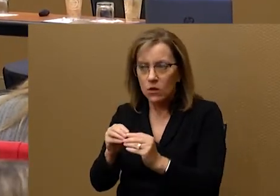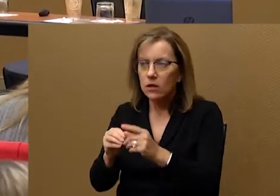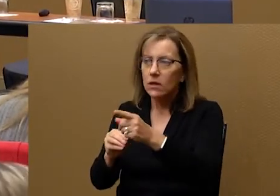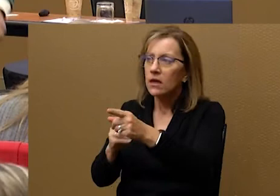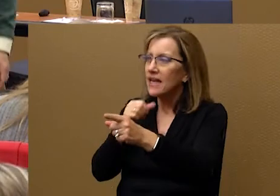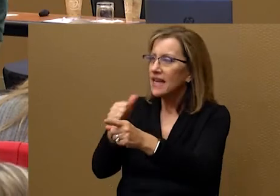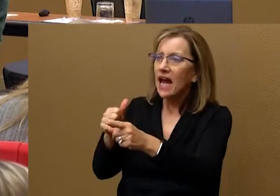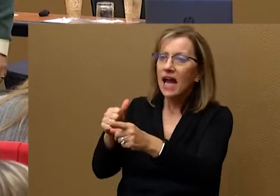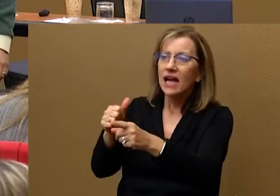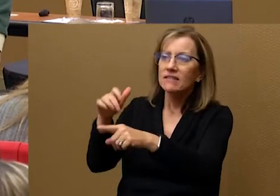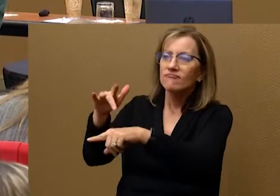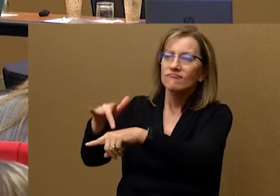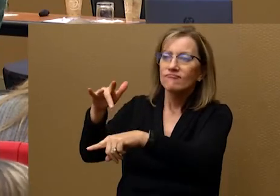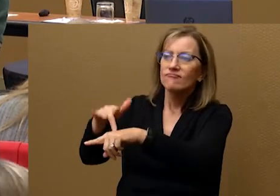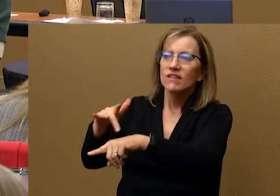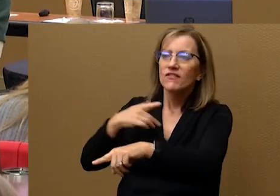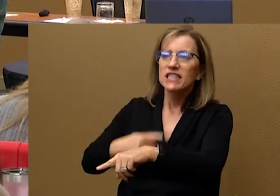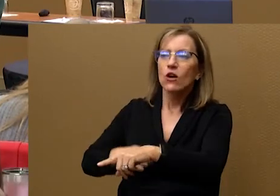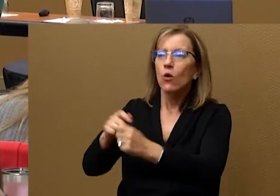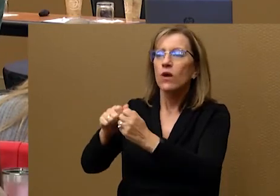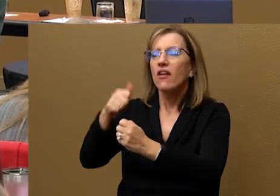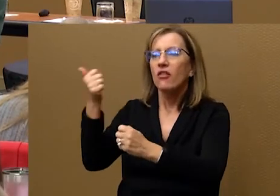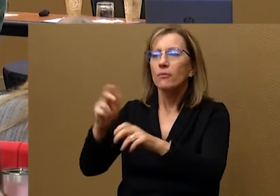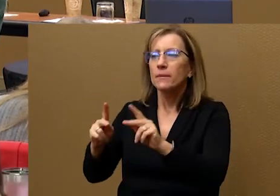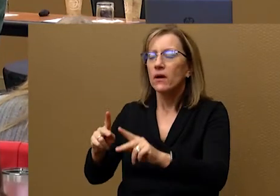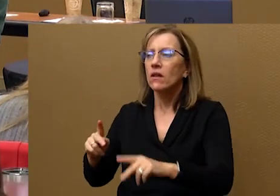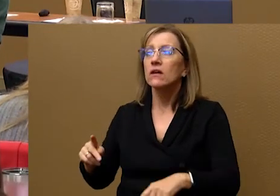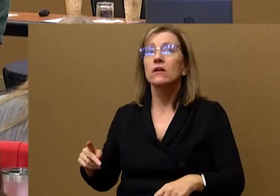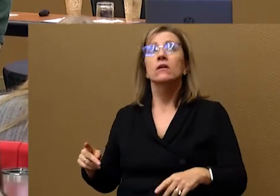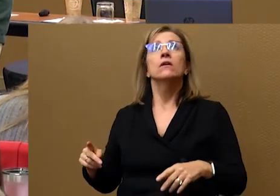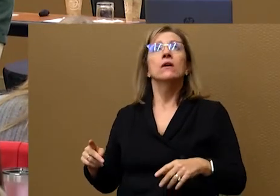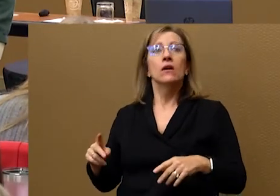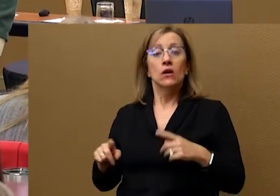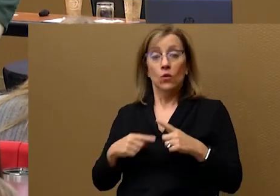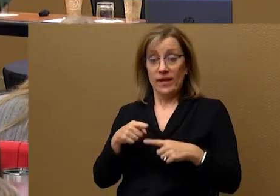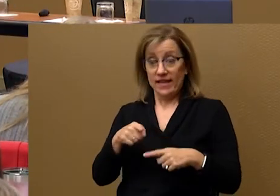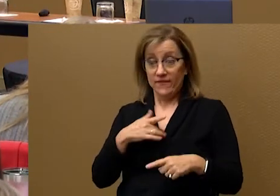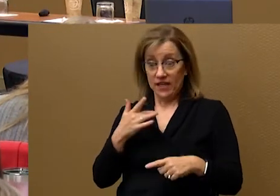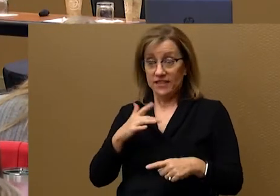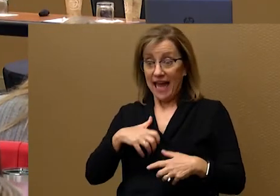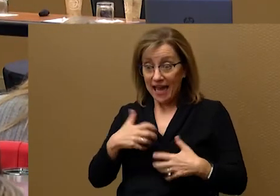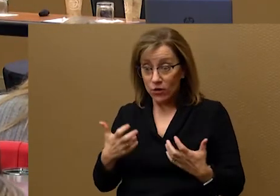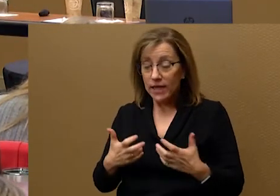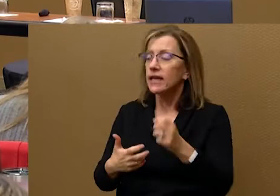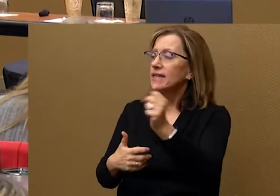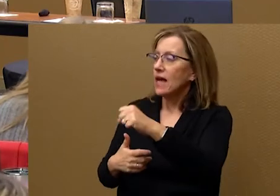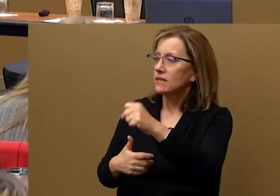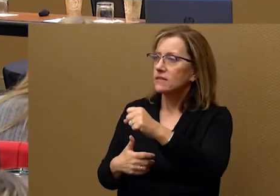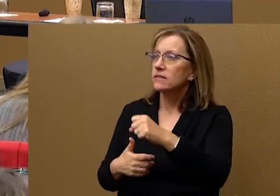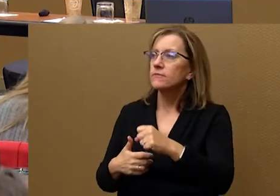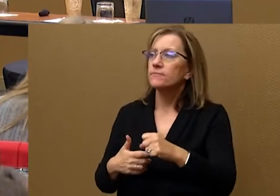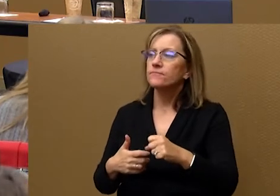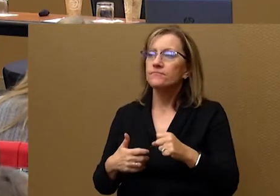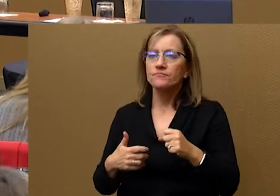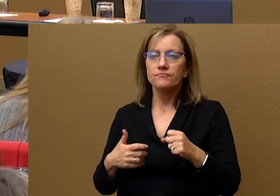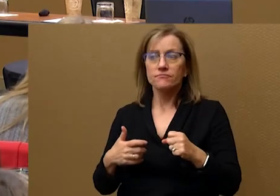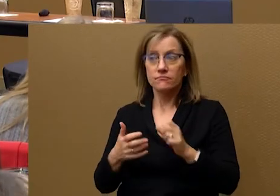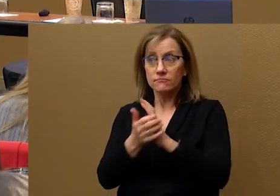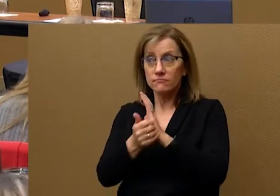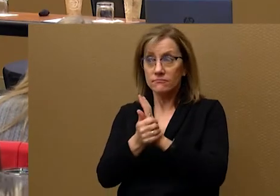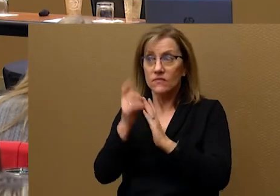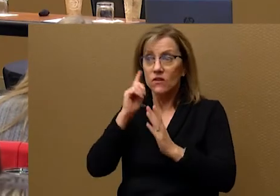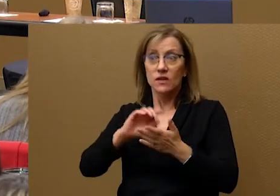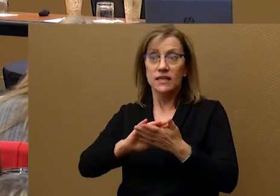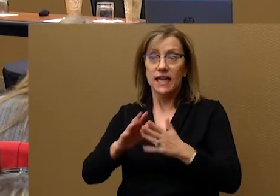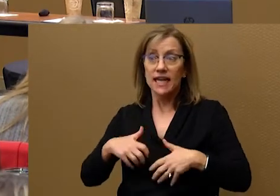break it down more? Not getting physical with other people. When he feels